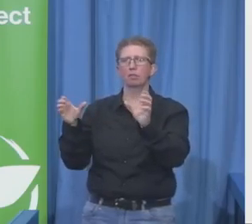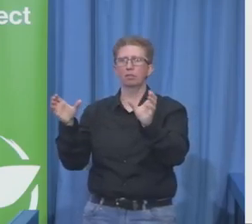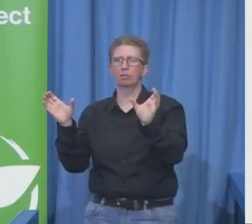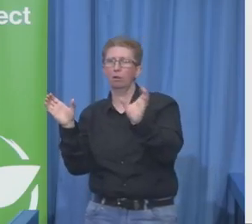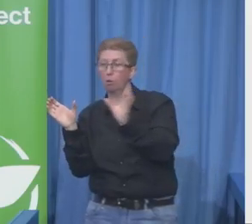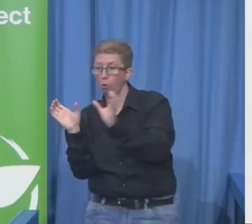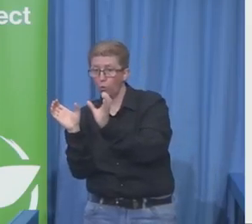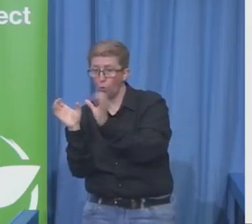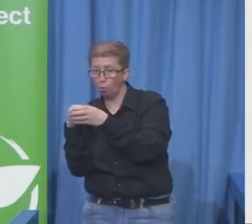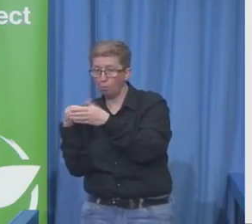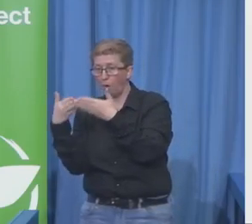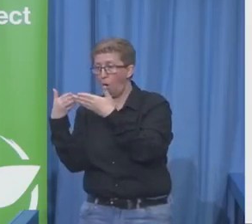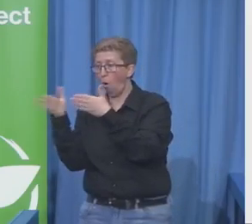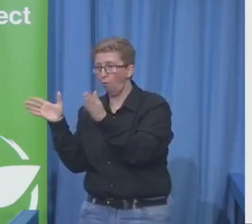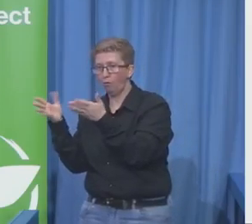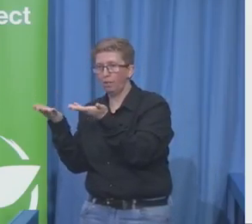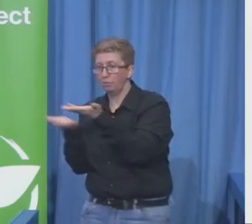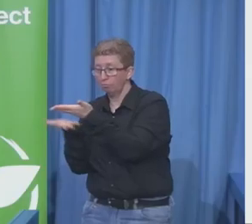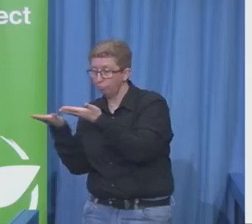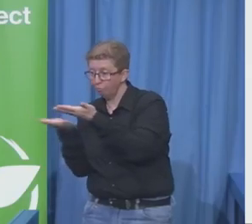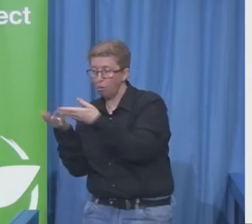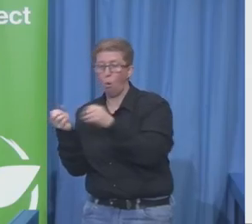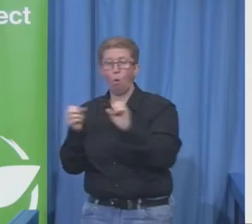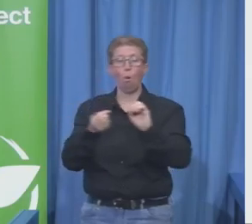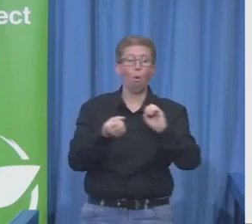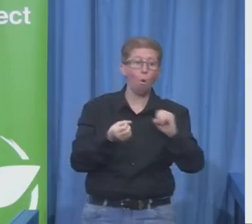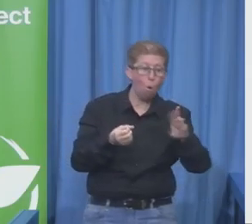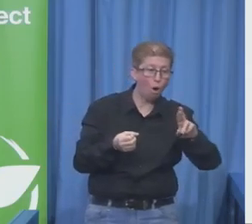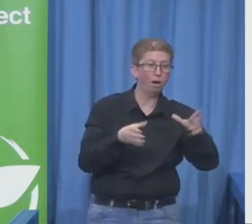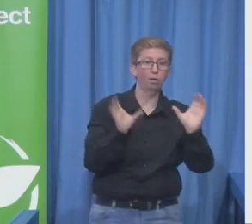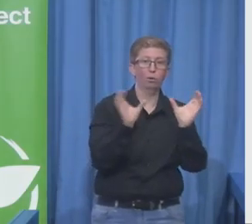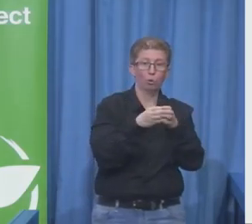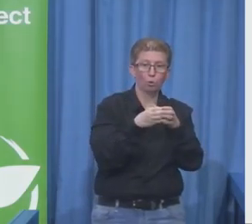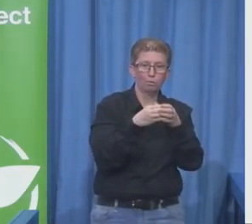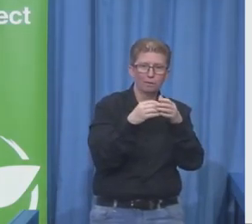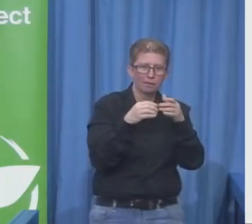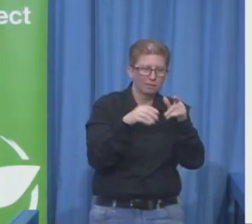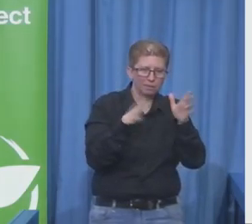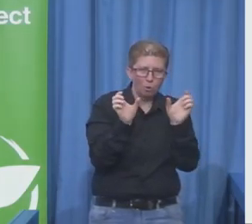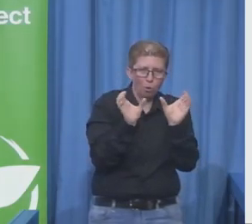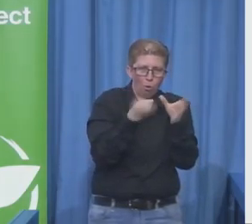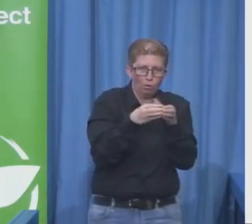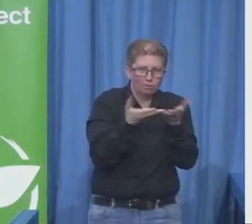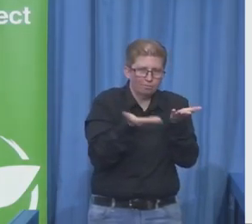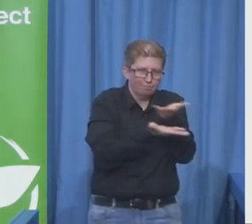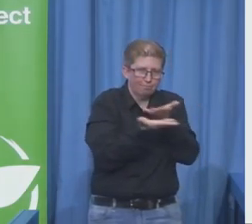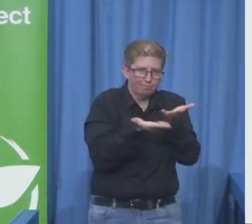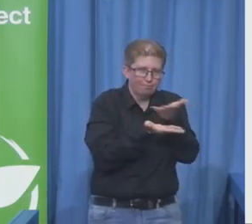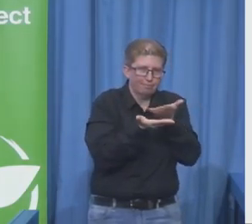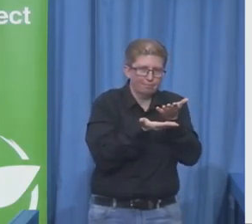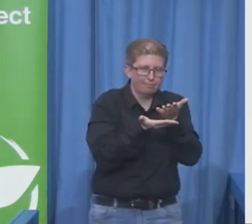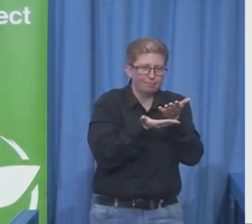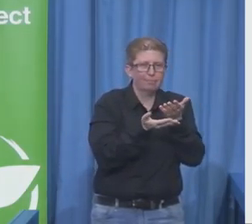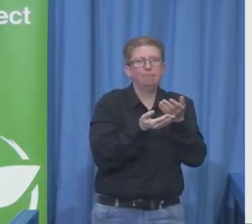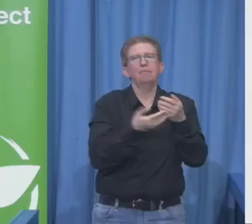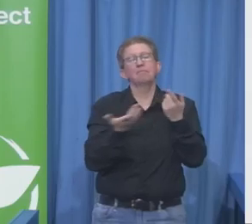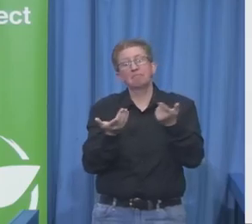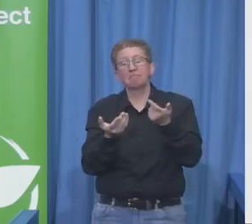about it being a closed group, so people can talk in confidence without necessarily having to declare to their kind of the wider colleague